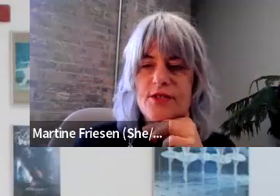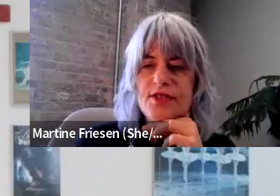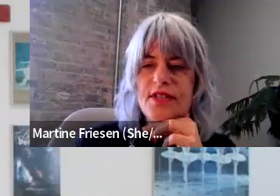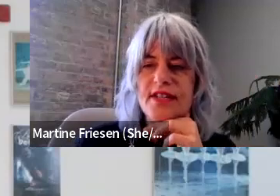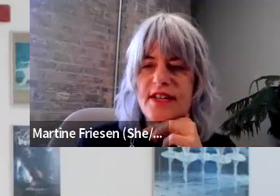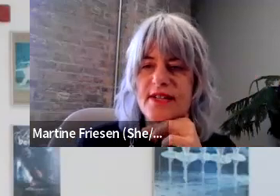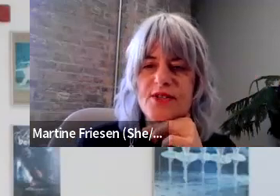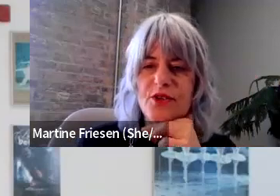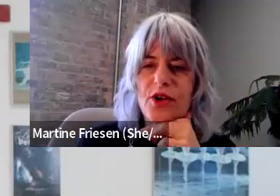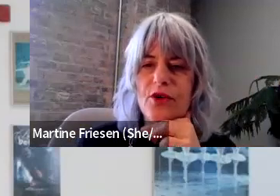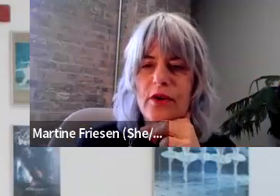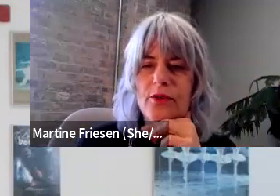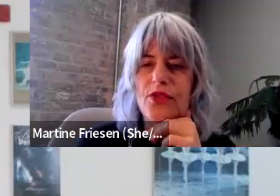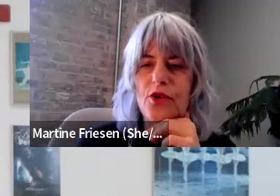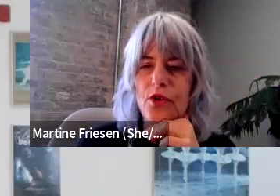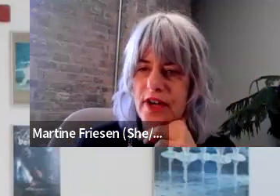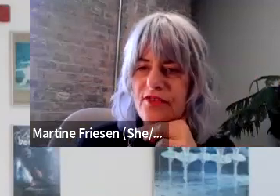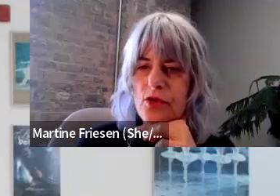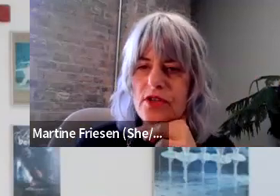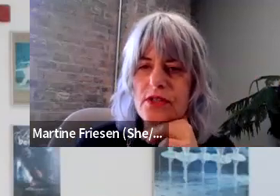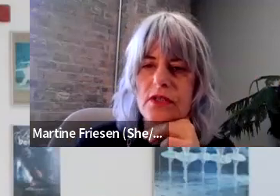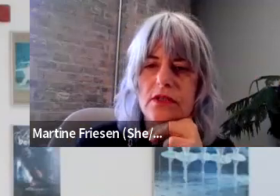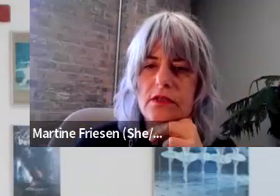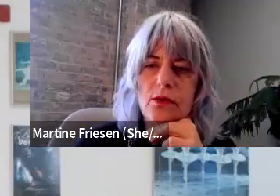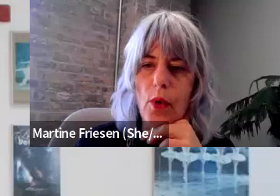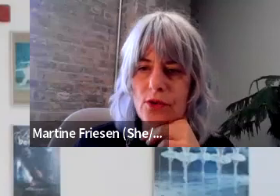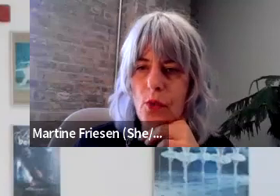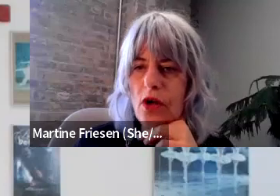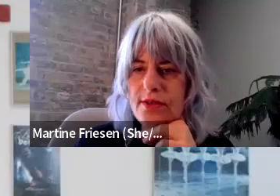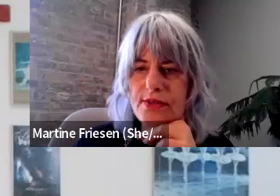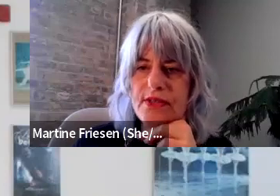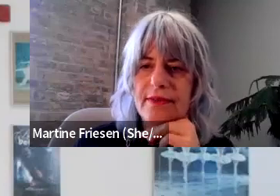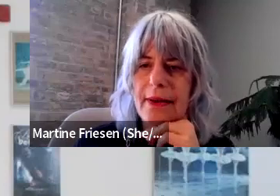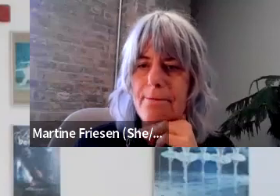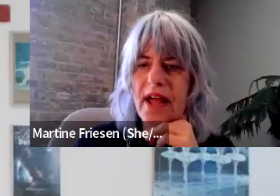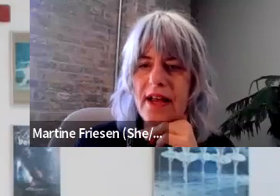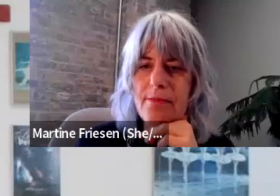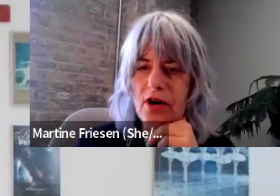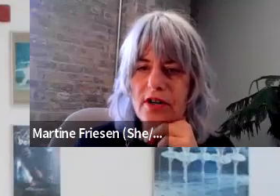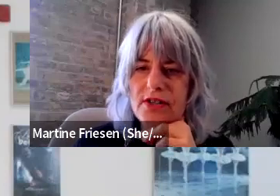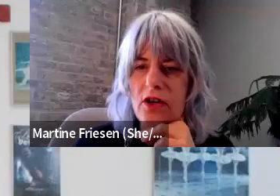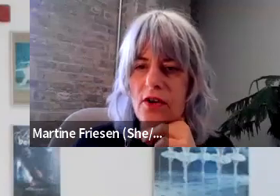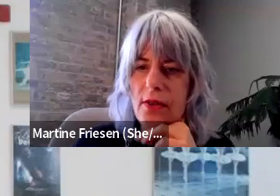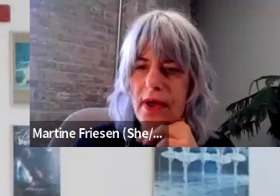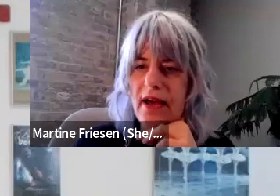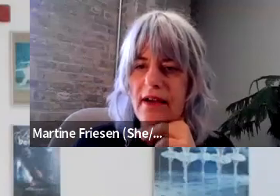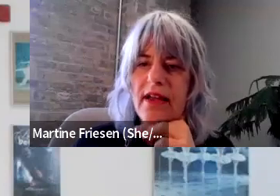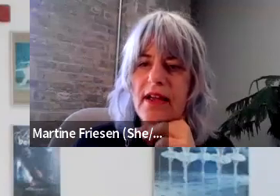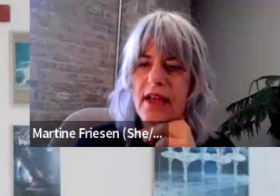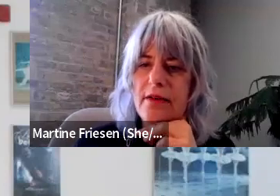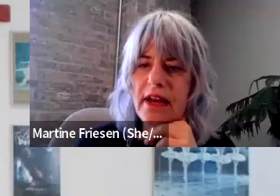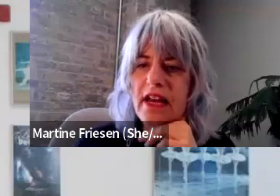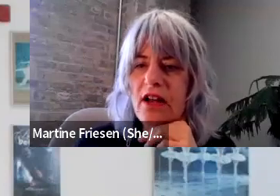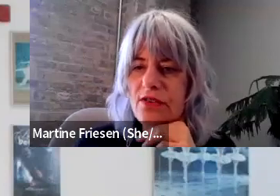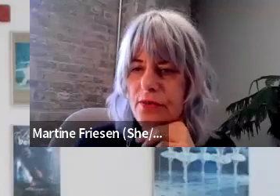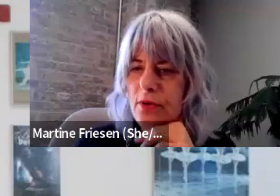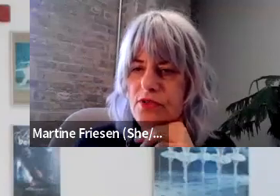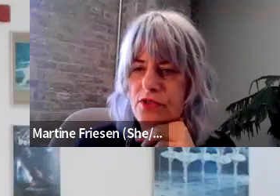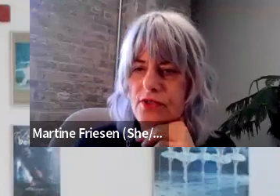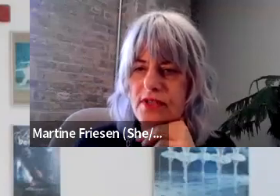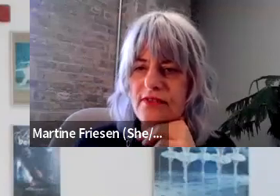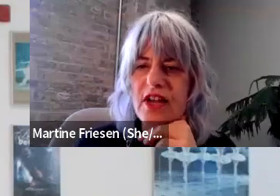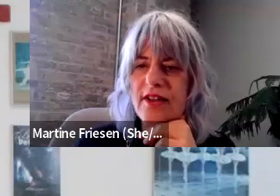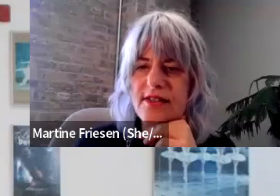6 dancers in a dance studio with gray floors, white walls, ballet bars along the back, and many